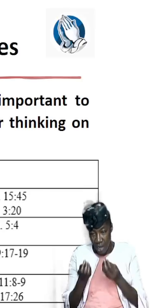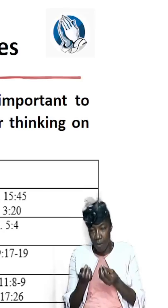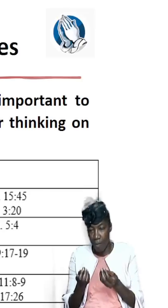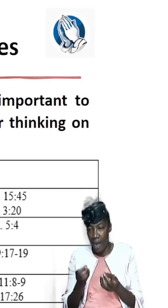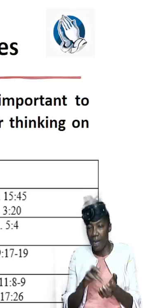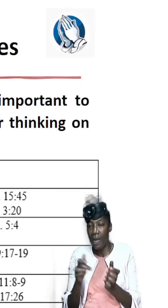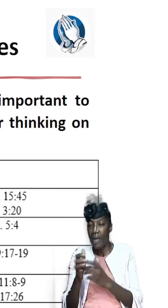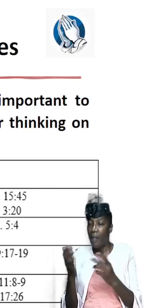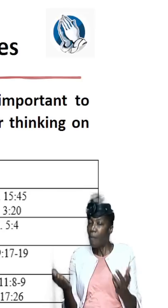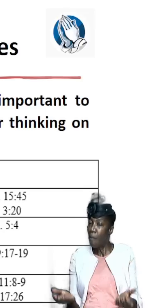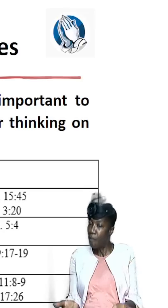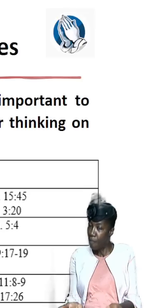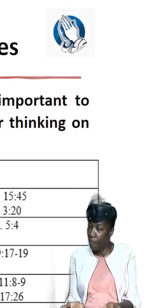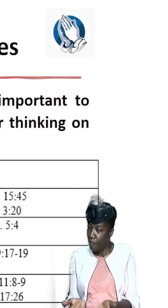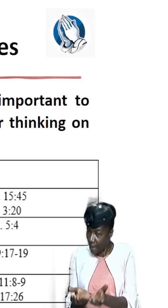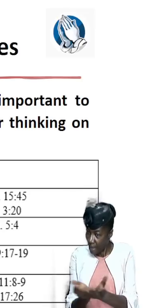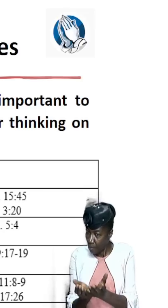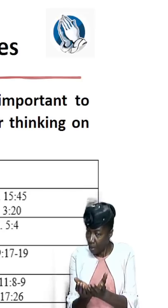what scientific